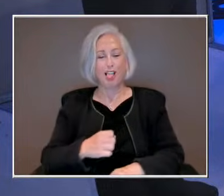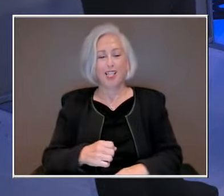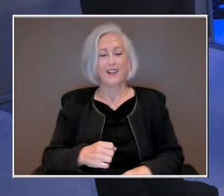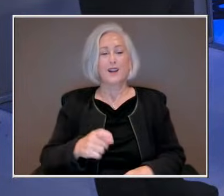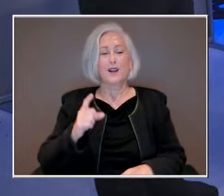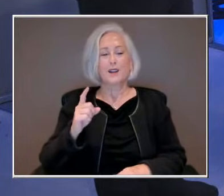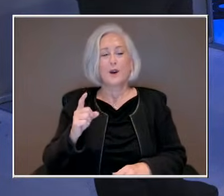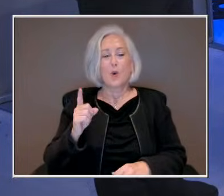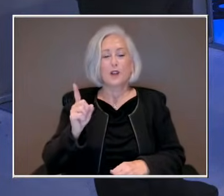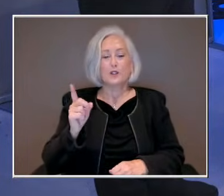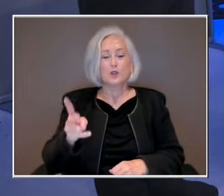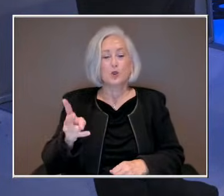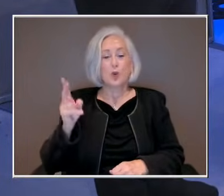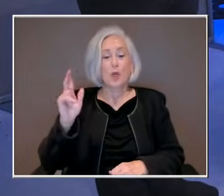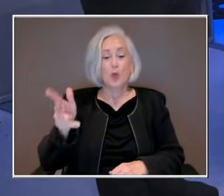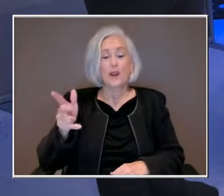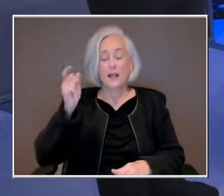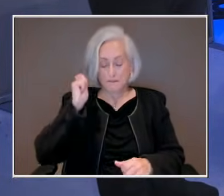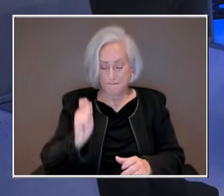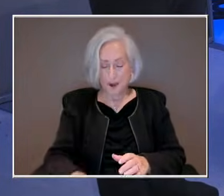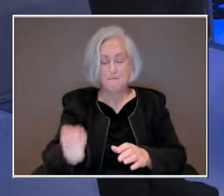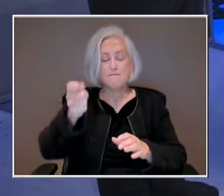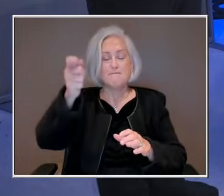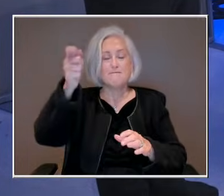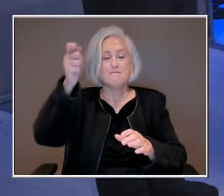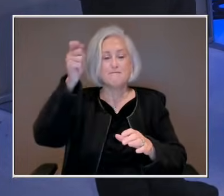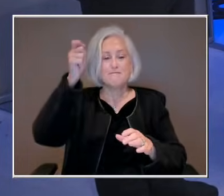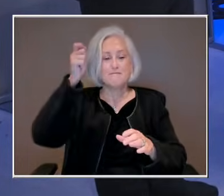then 1, 2, 3.